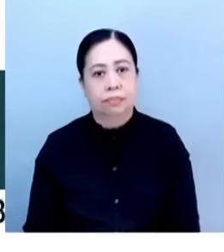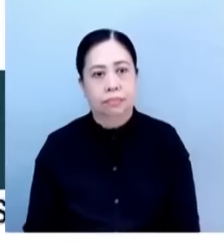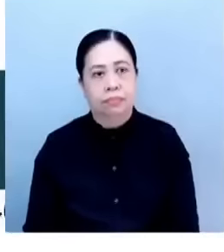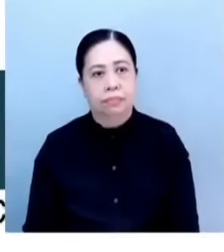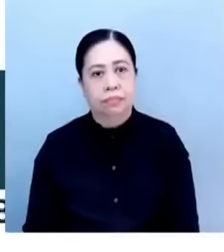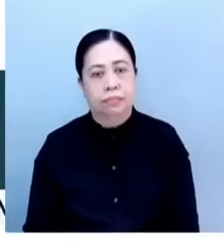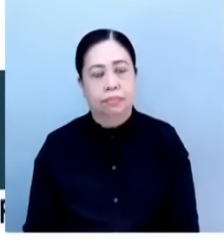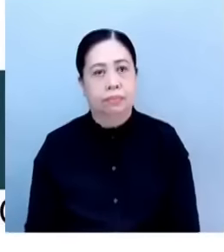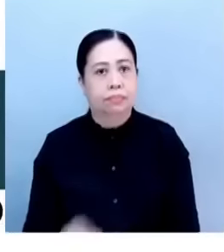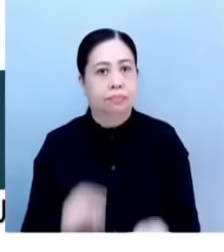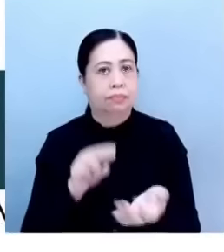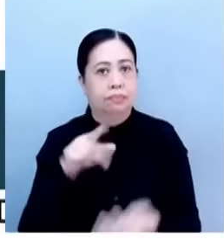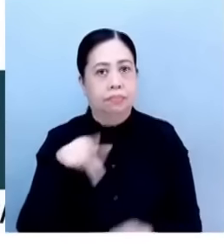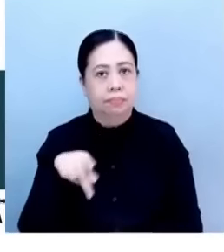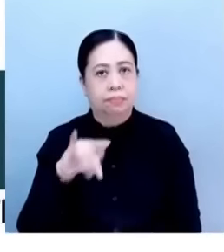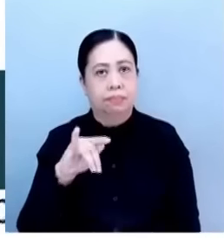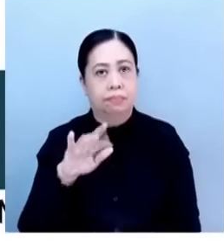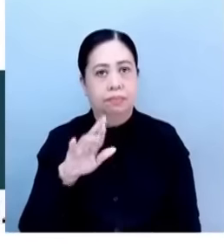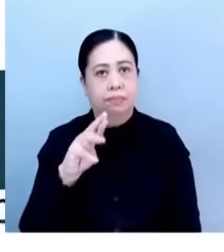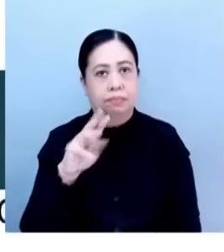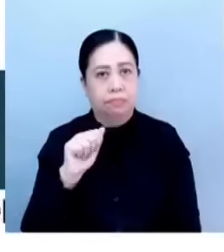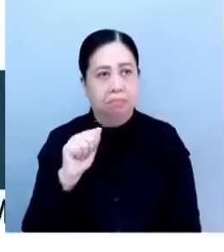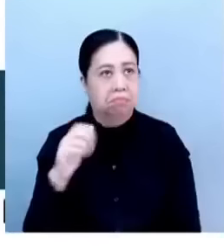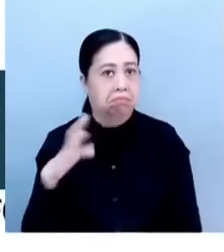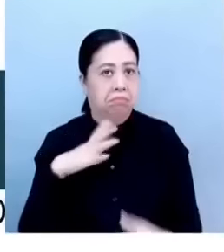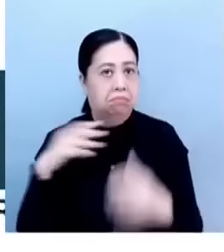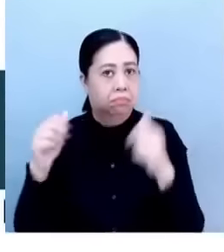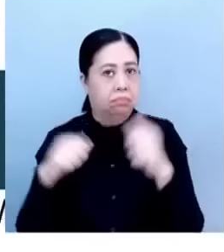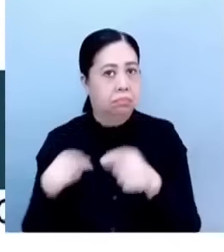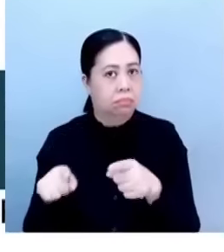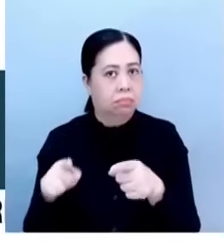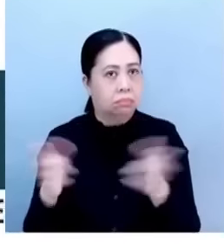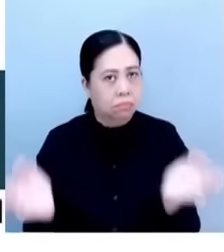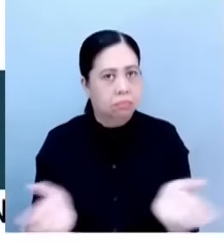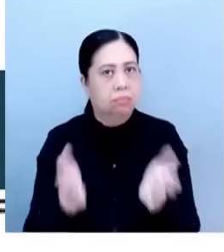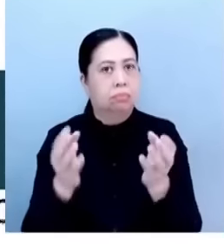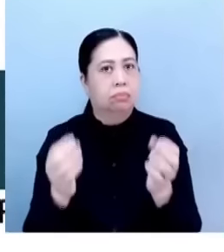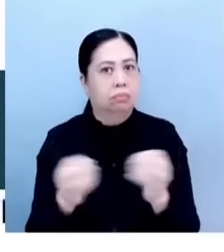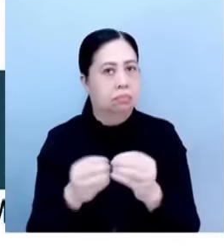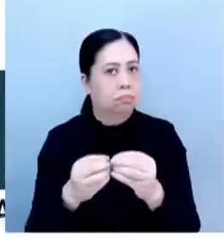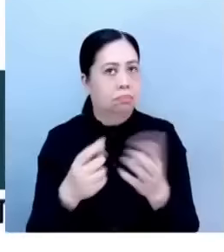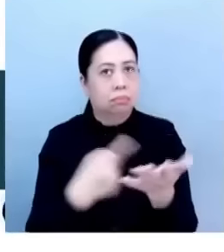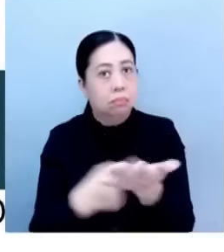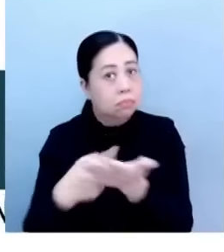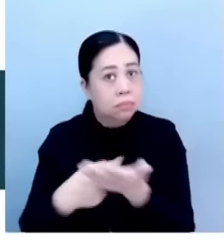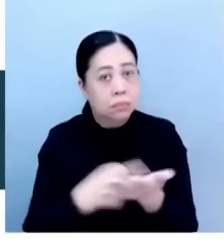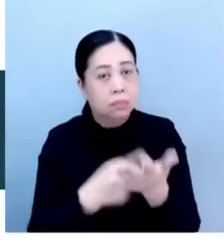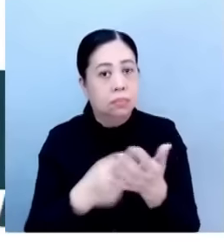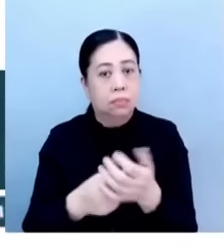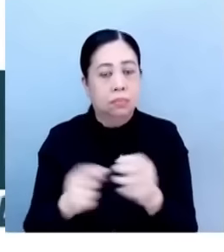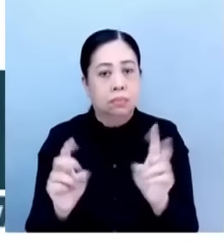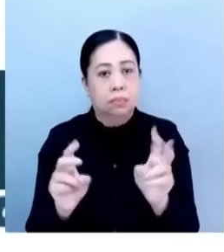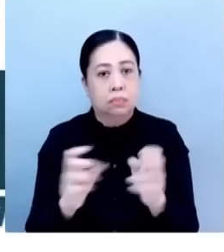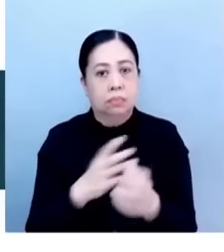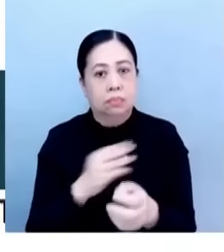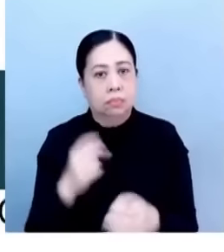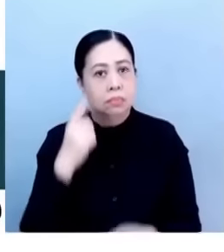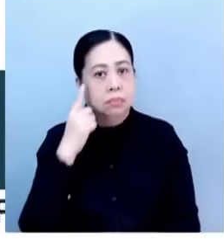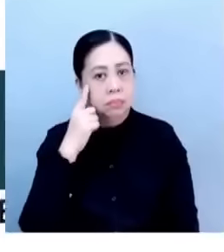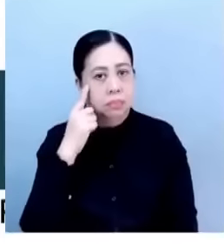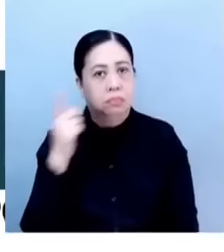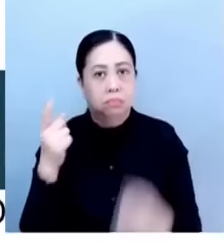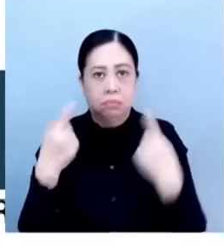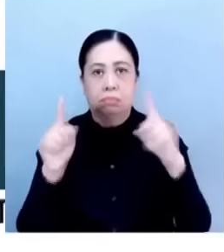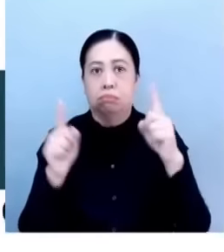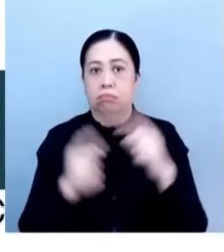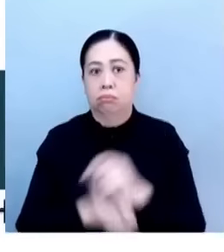the proponent Pirma, well, agreed to that because it would spur public discussion, and I think it has